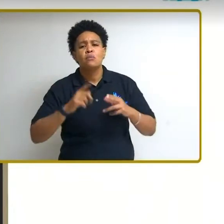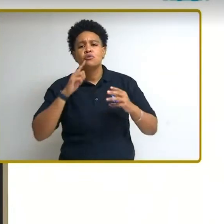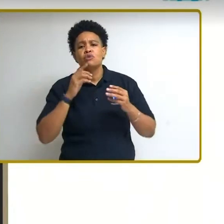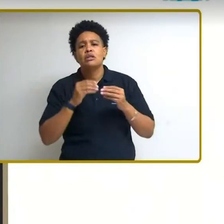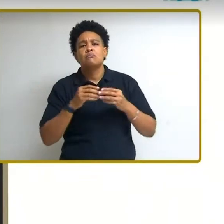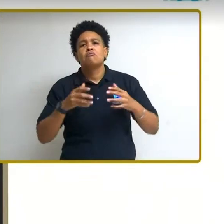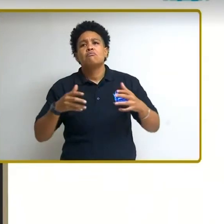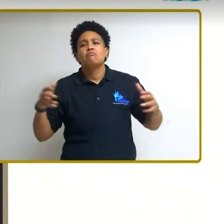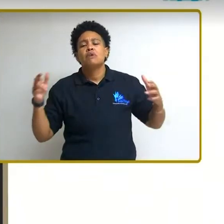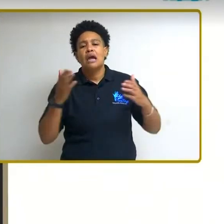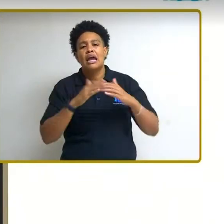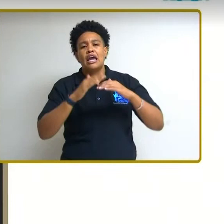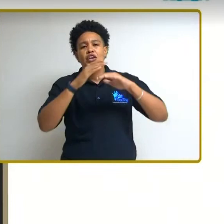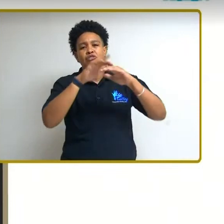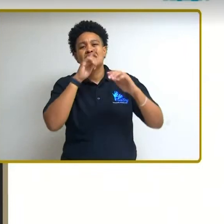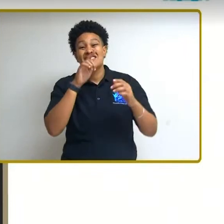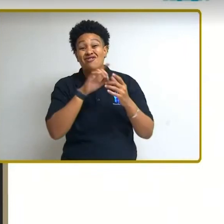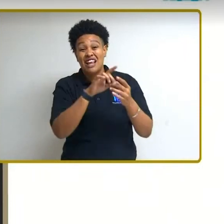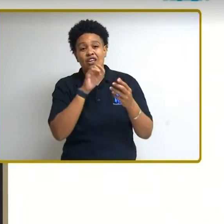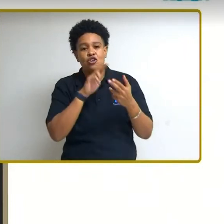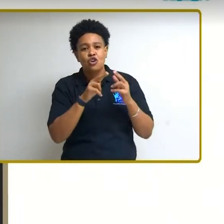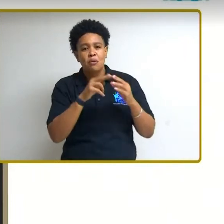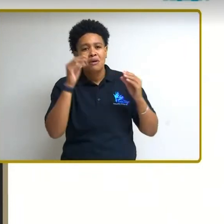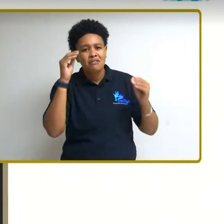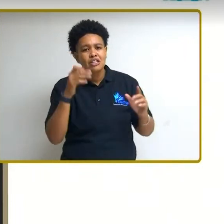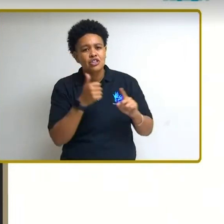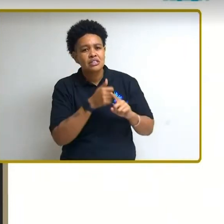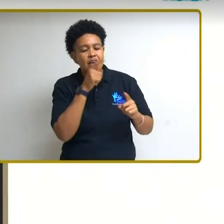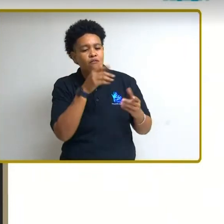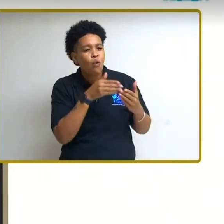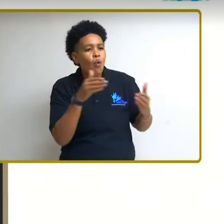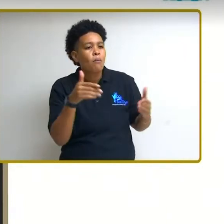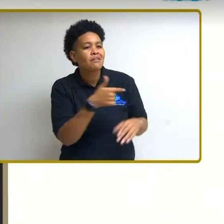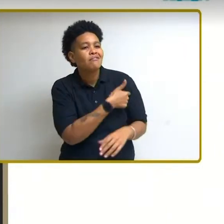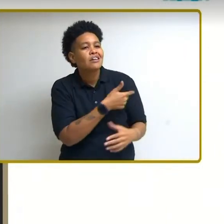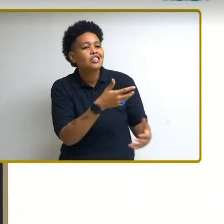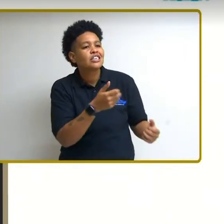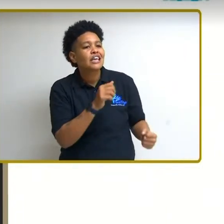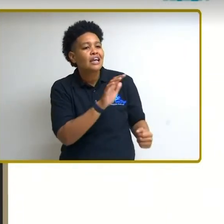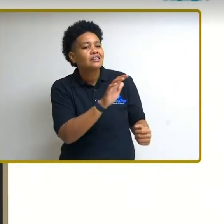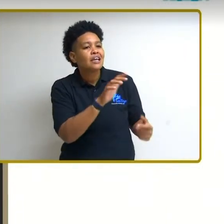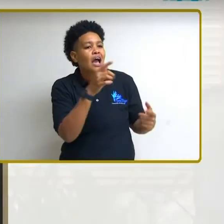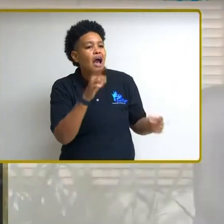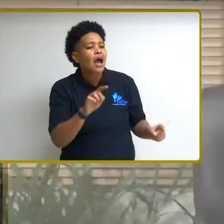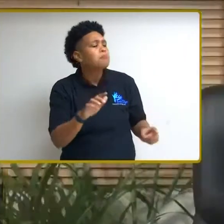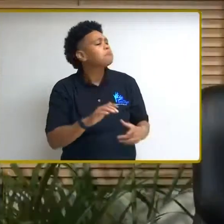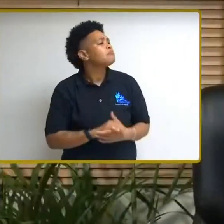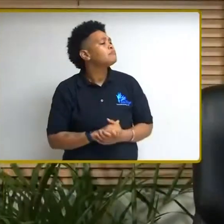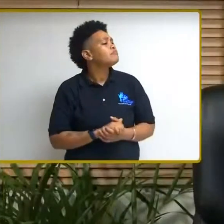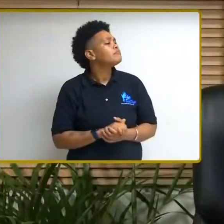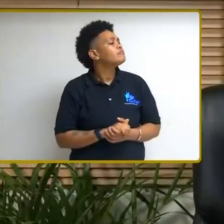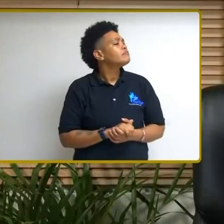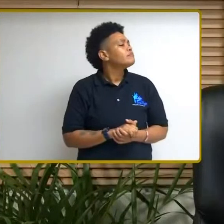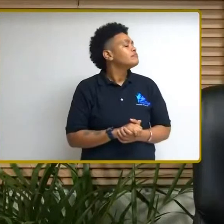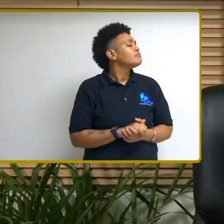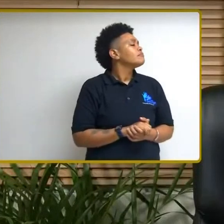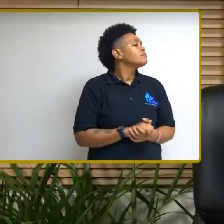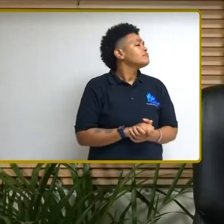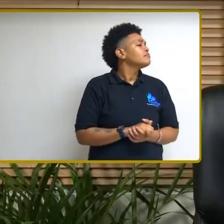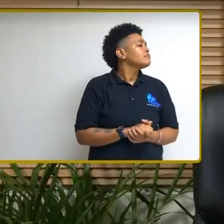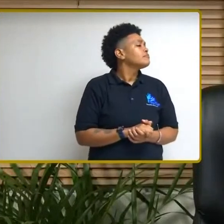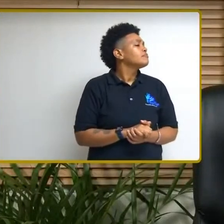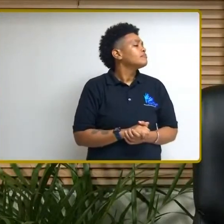increasing as far as the number of teachers who are open to the vaccination is concerned. What you